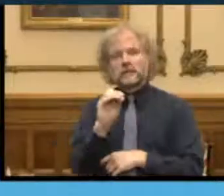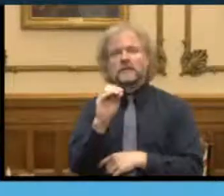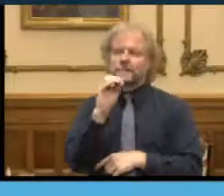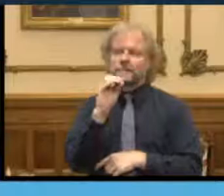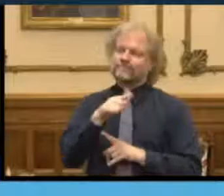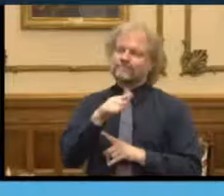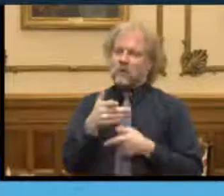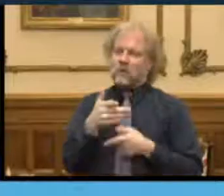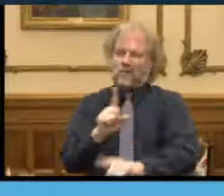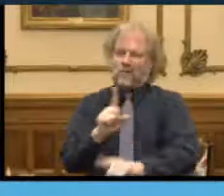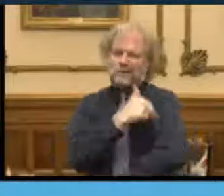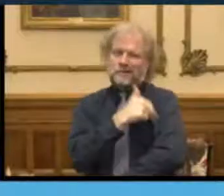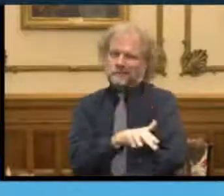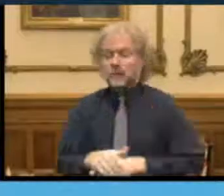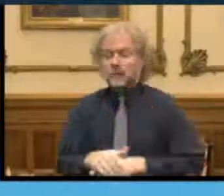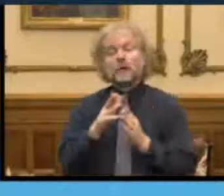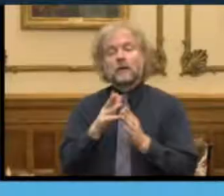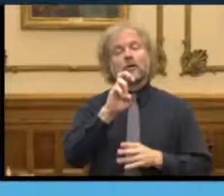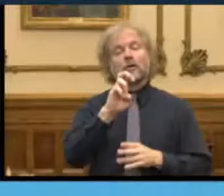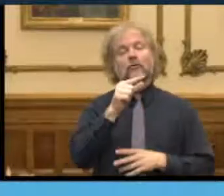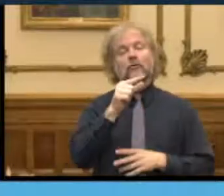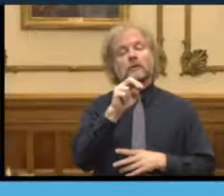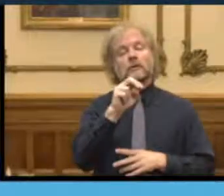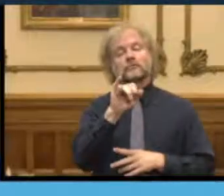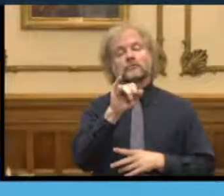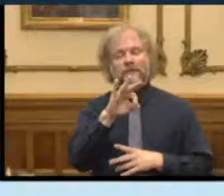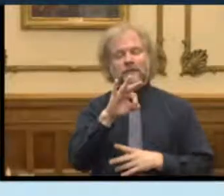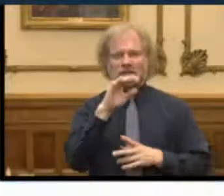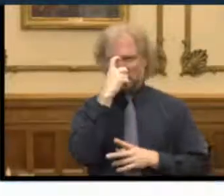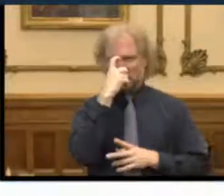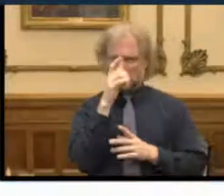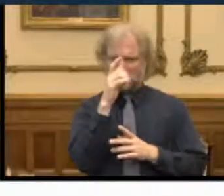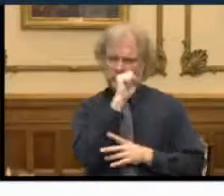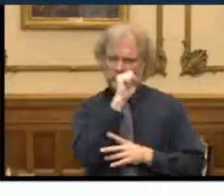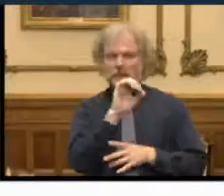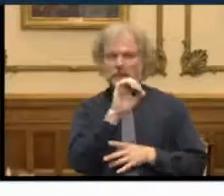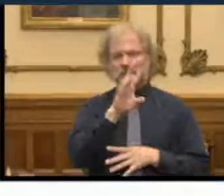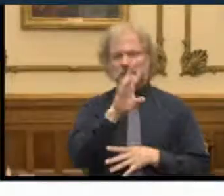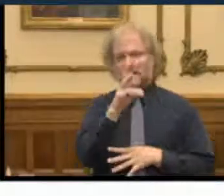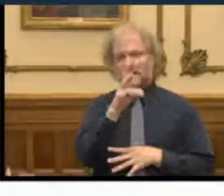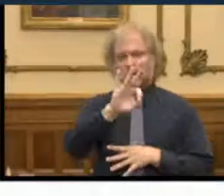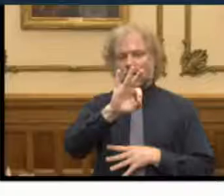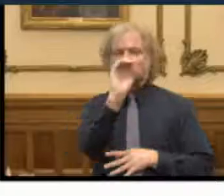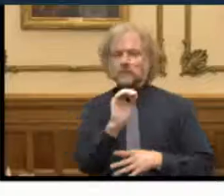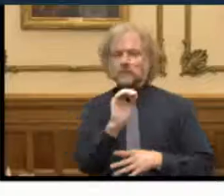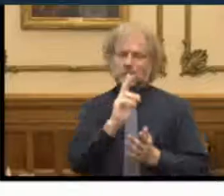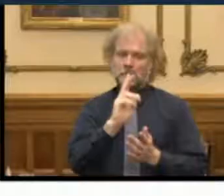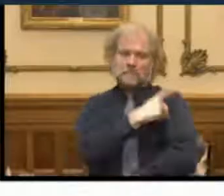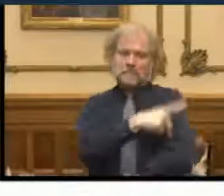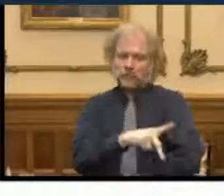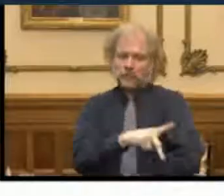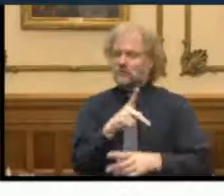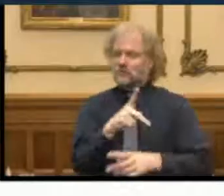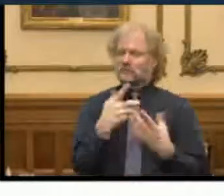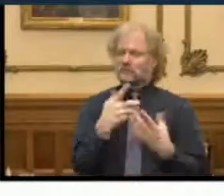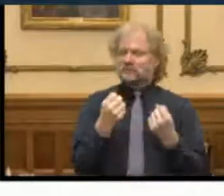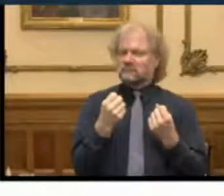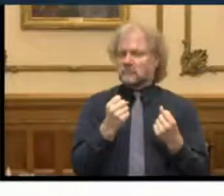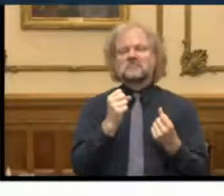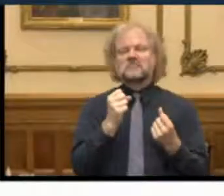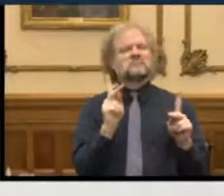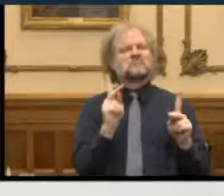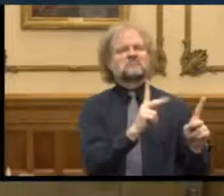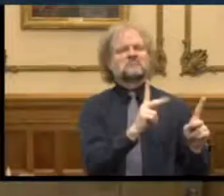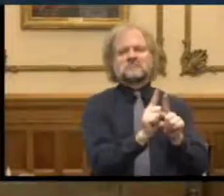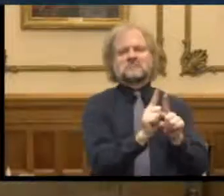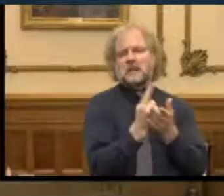while hospitalized. Regenstrief also estimates that 79% of patients have recovered, which is consistent with last week. All